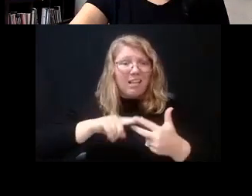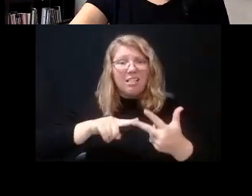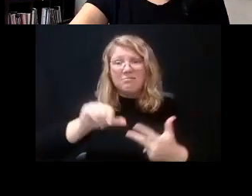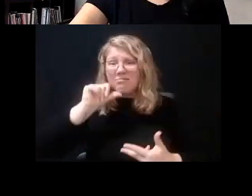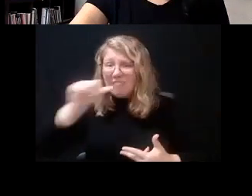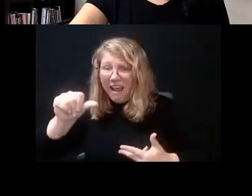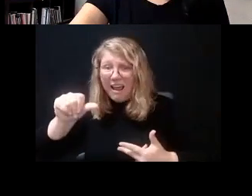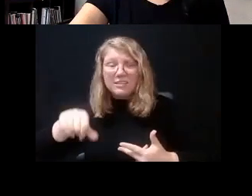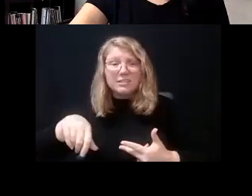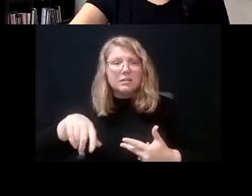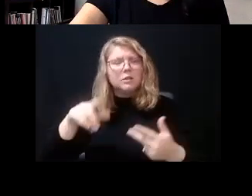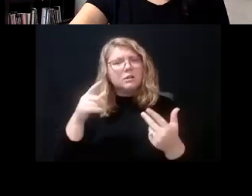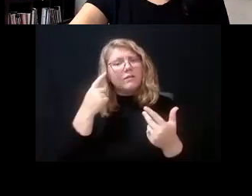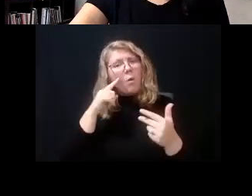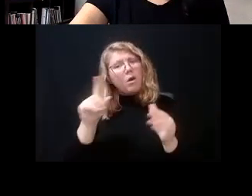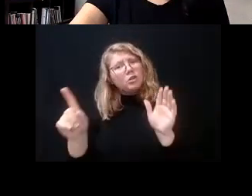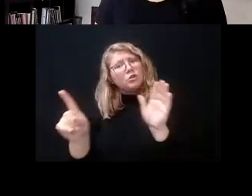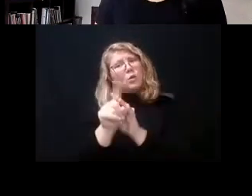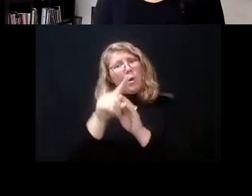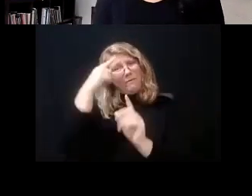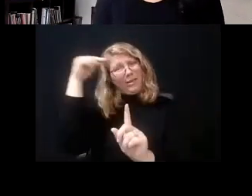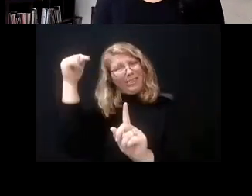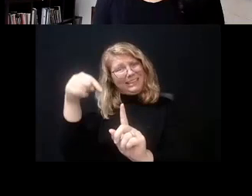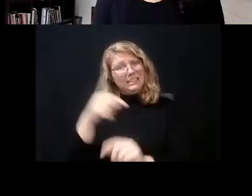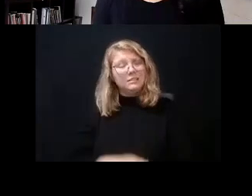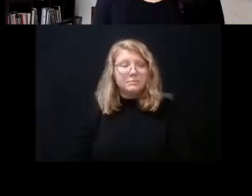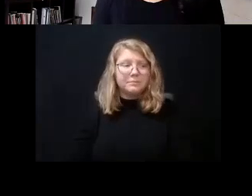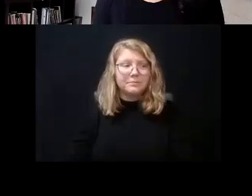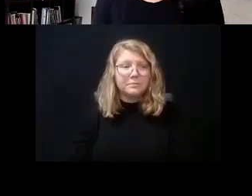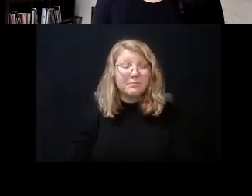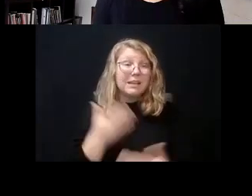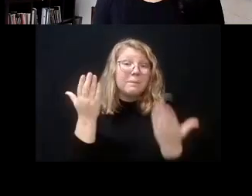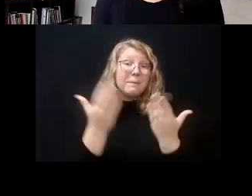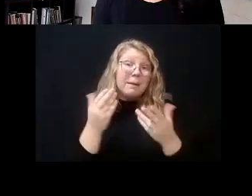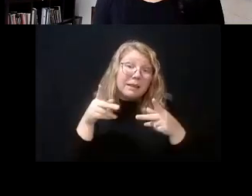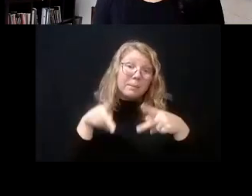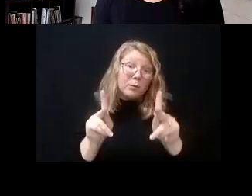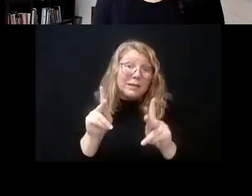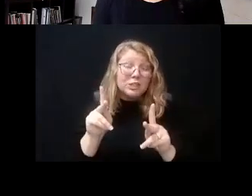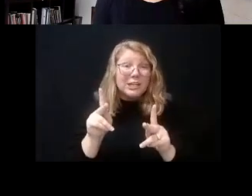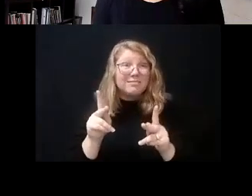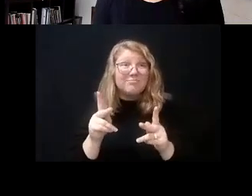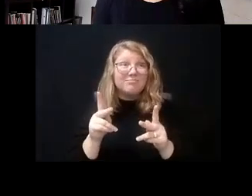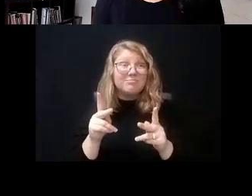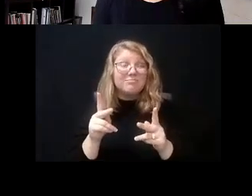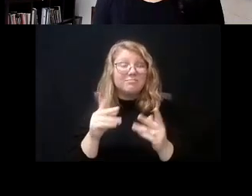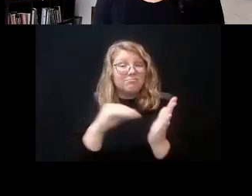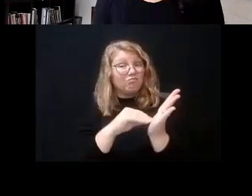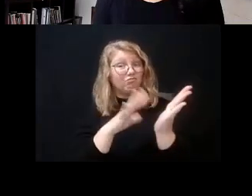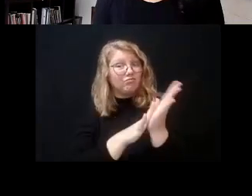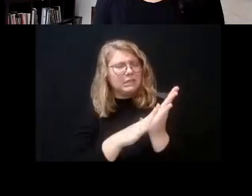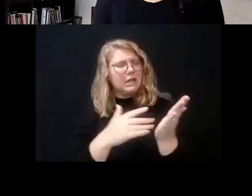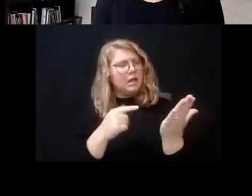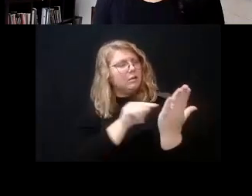up for this? And so, you know, maybe the permission slip is just, I'm going to make a commitment